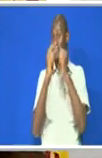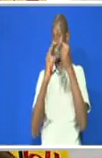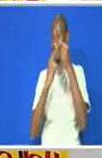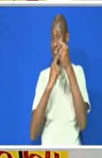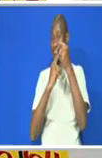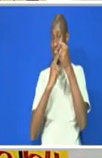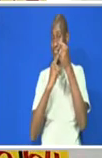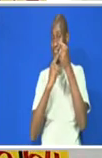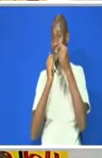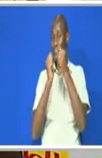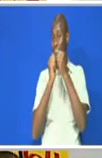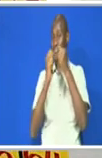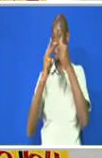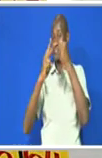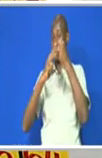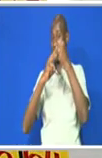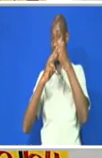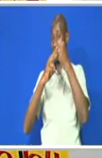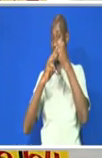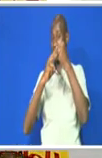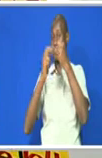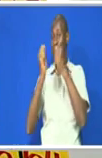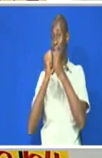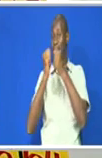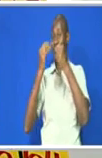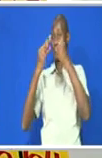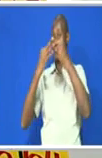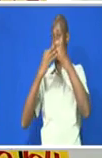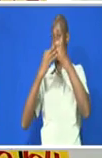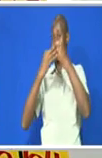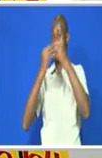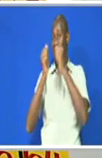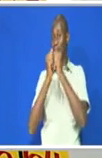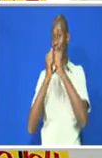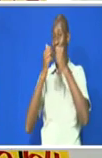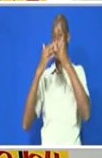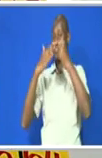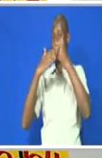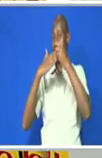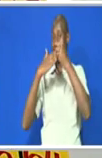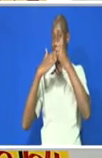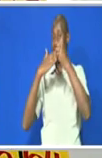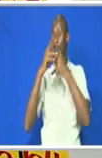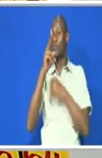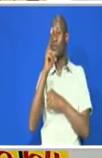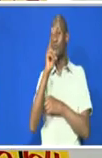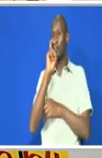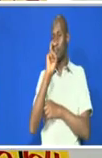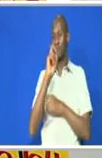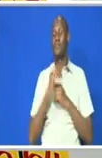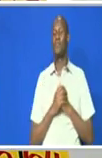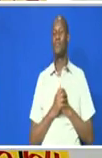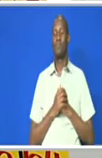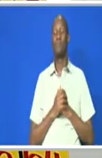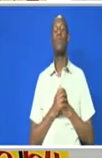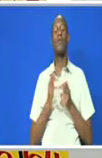16, 17, 18, 19, 20.